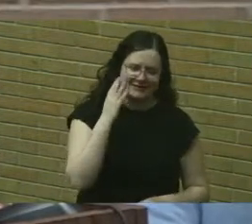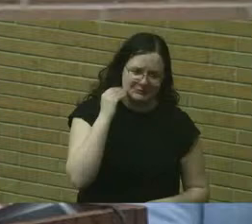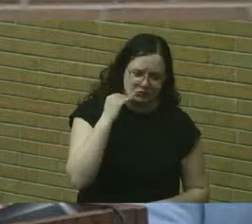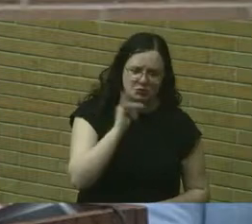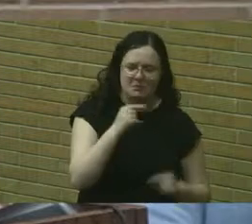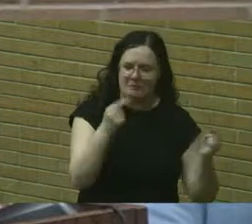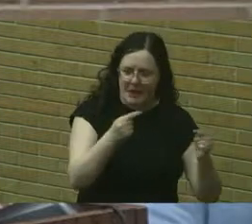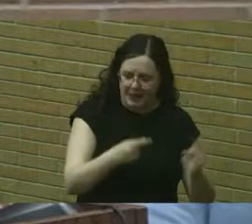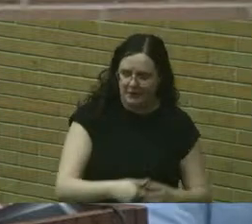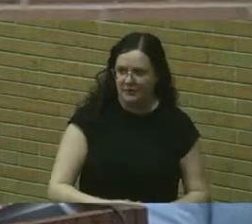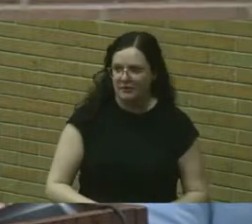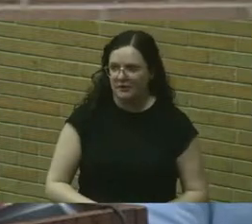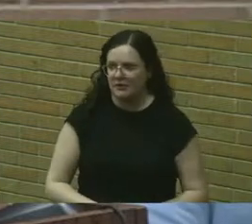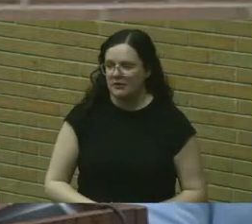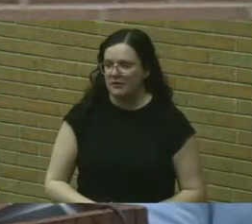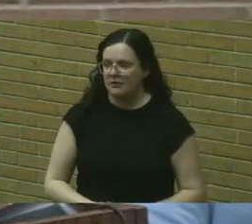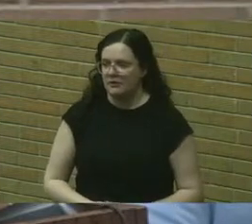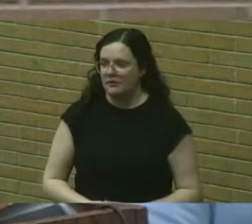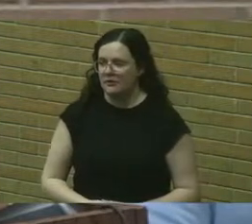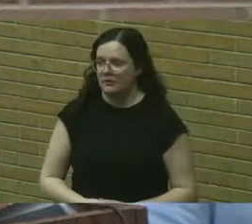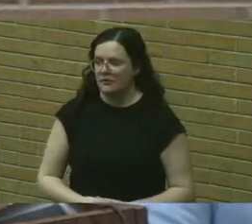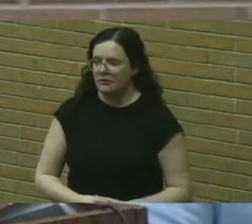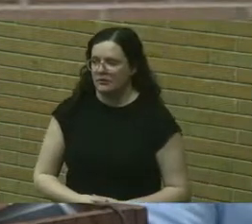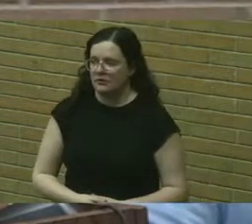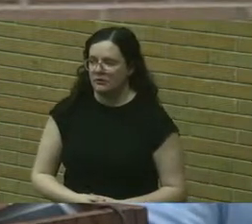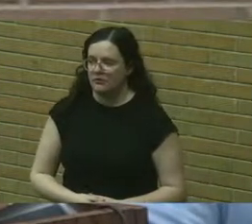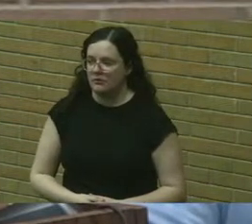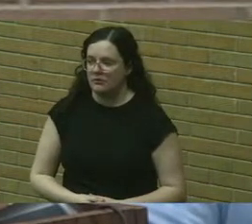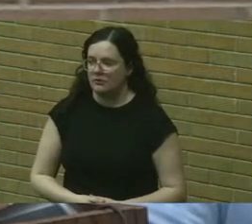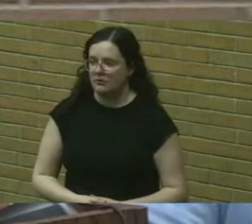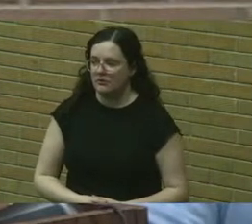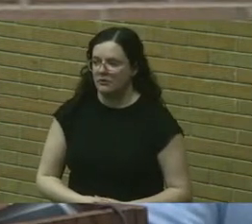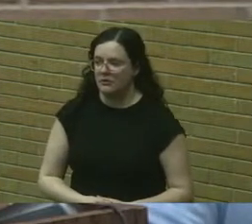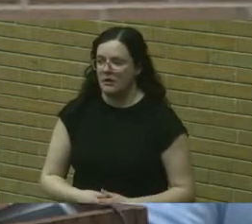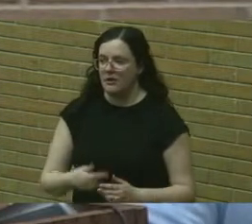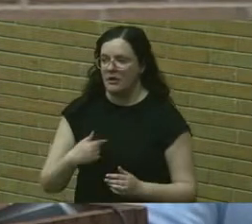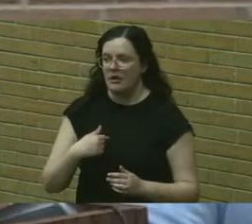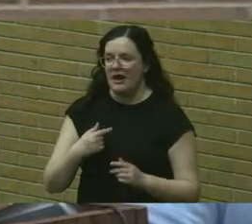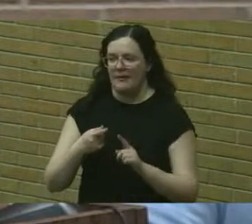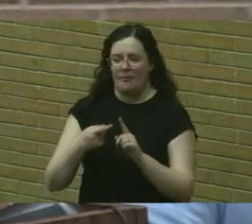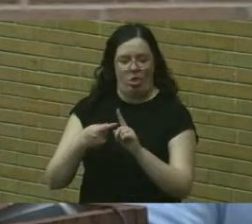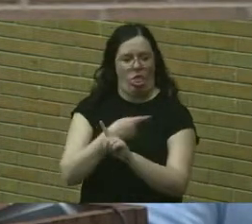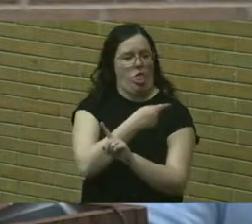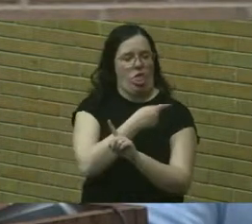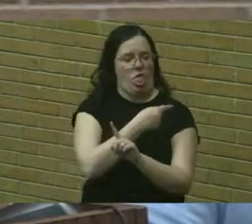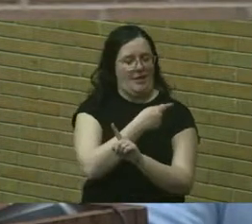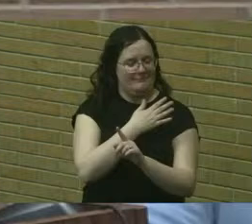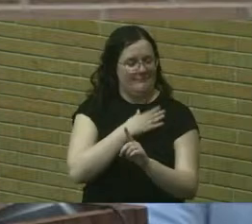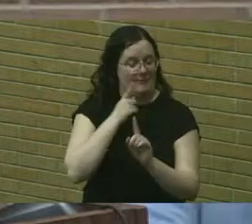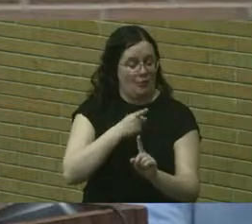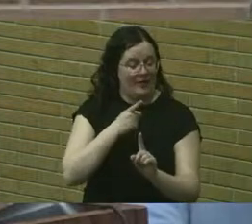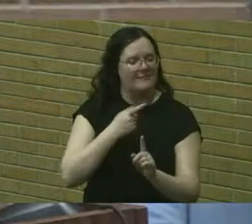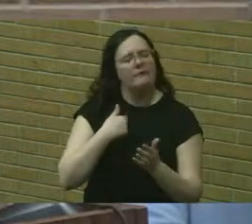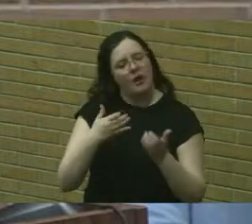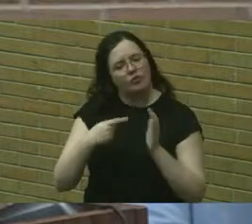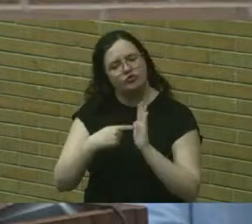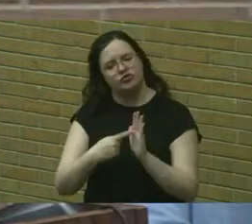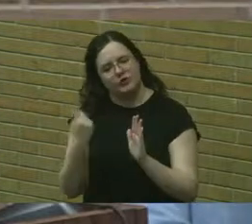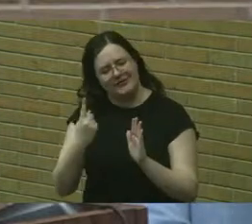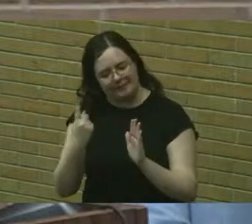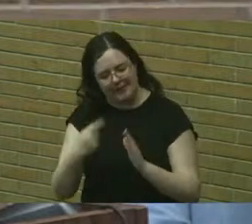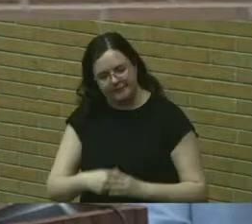I'm running off what I really wanted to say, but I want to show you something. This is what people say about